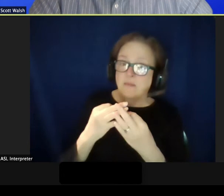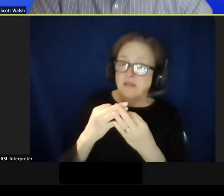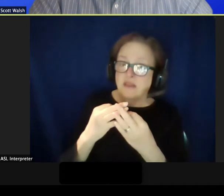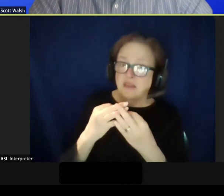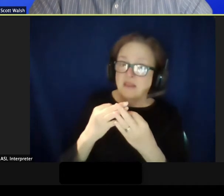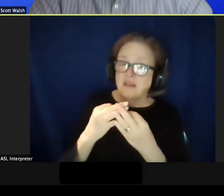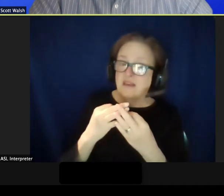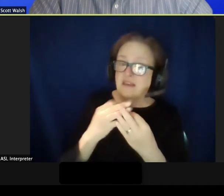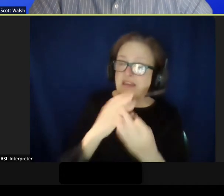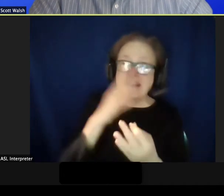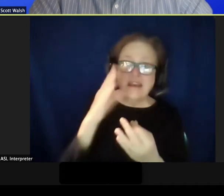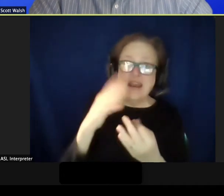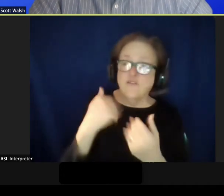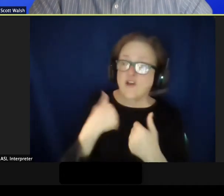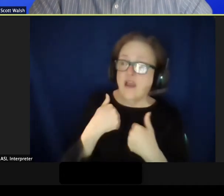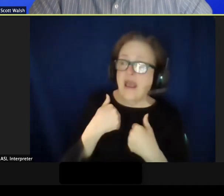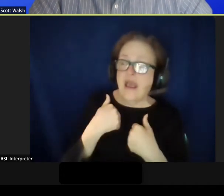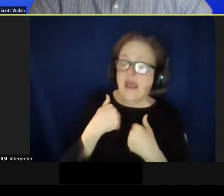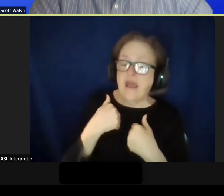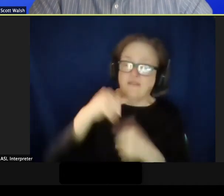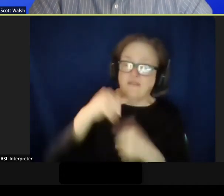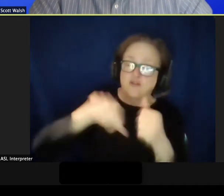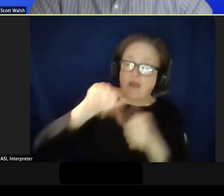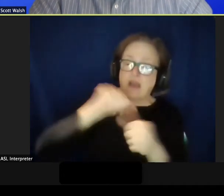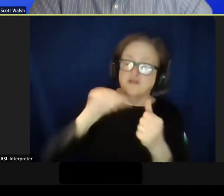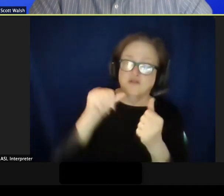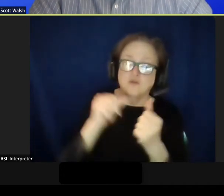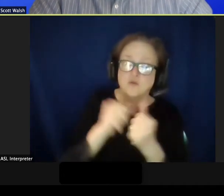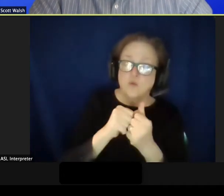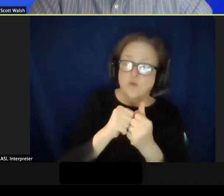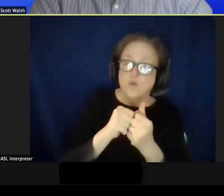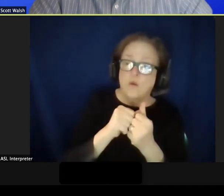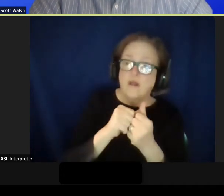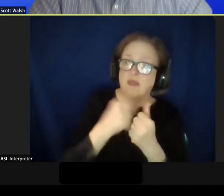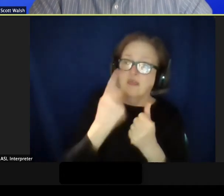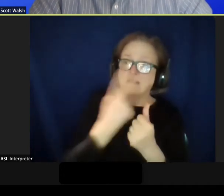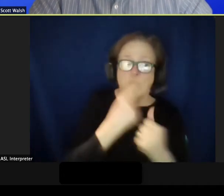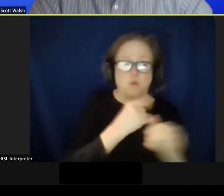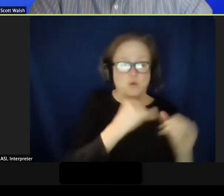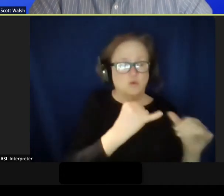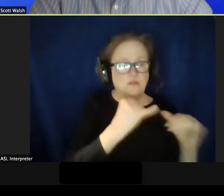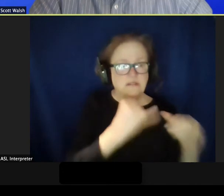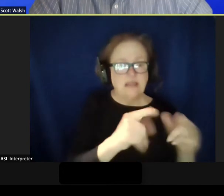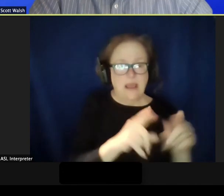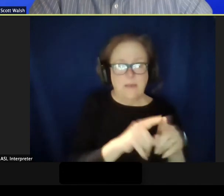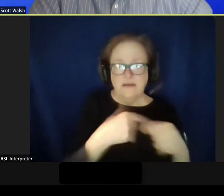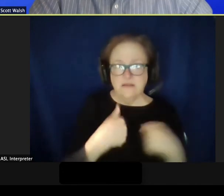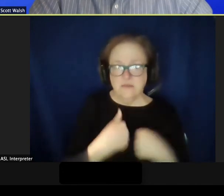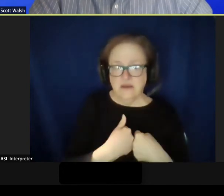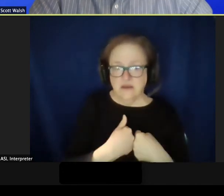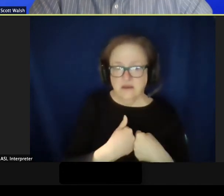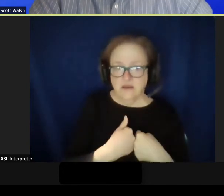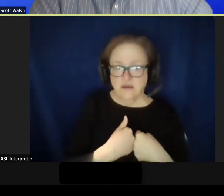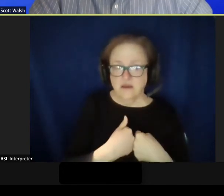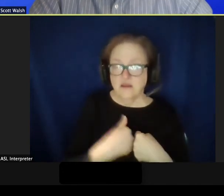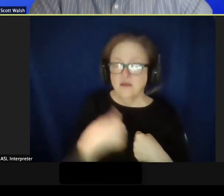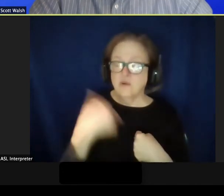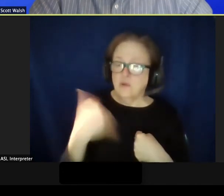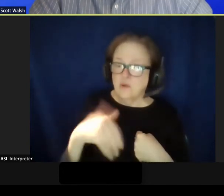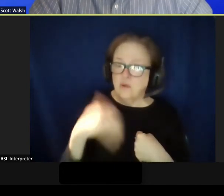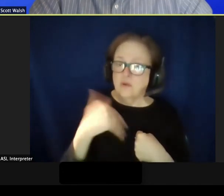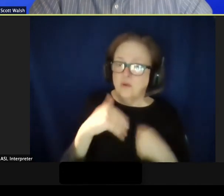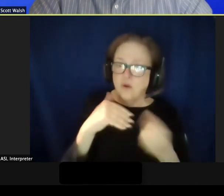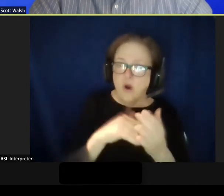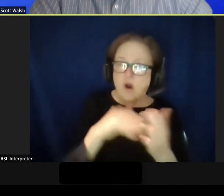never get to act with another person who has similar experiences in life. This is often one of those skills